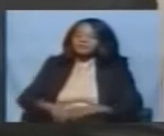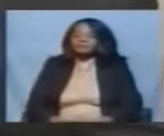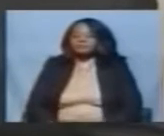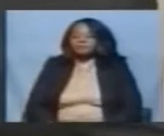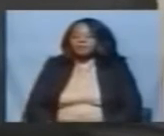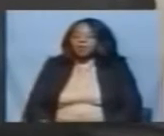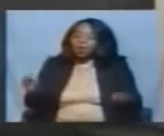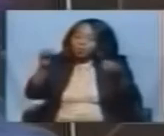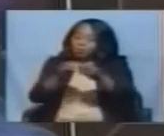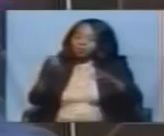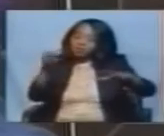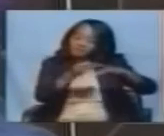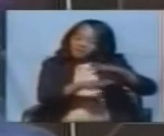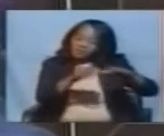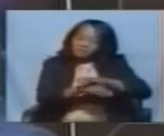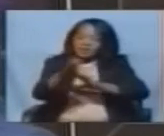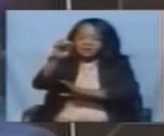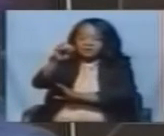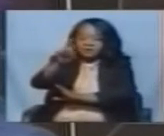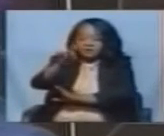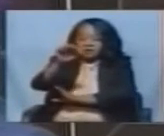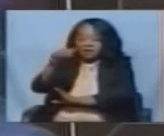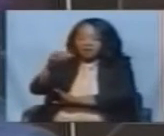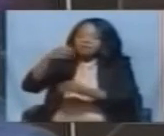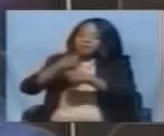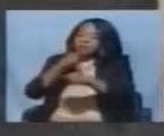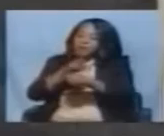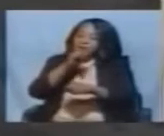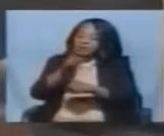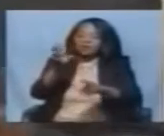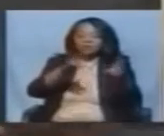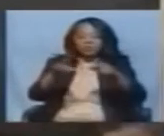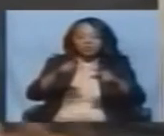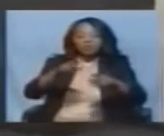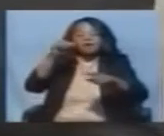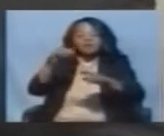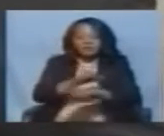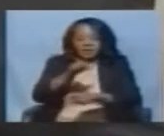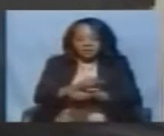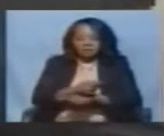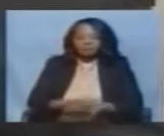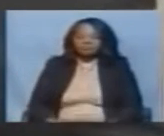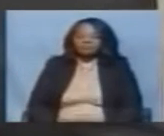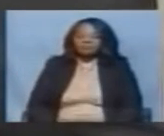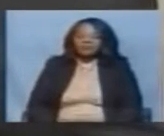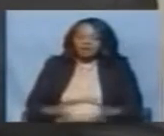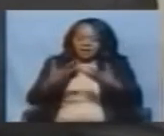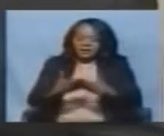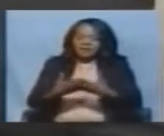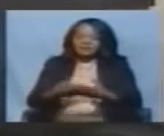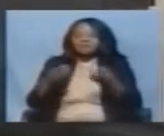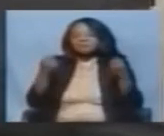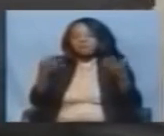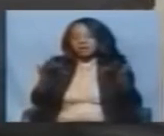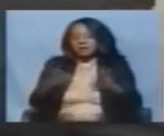era, in this era, and in that area as well, to make sure that we have people who are trained, because we have a lot of them. We have a lot of them in the streets.